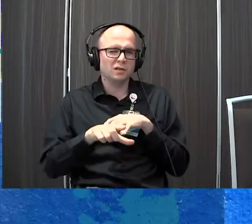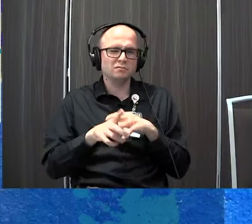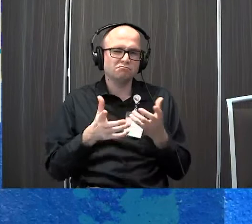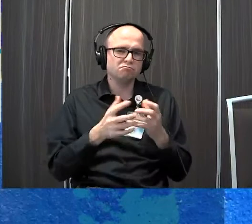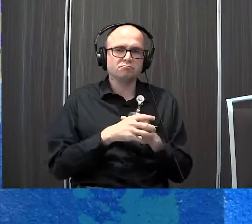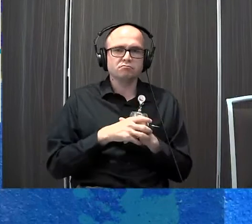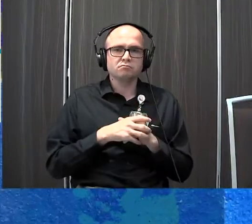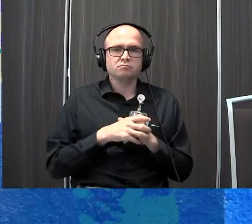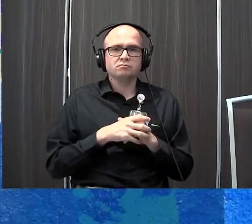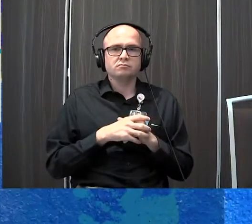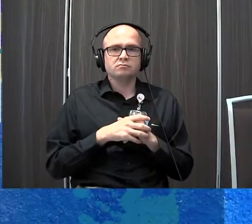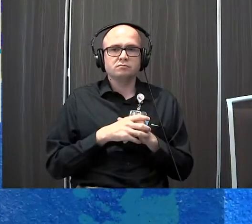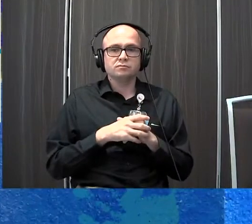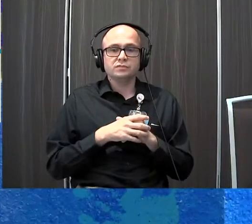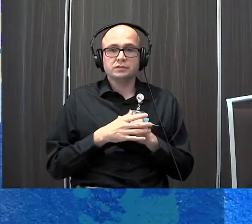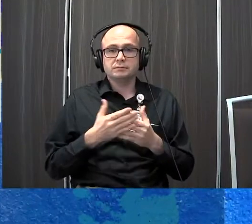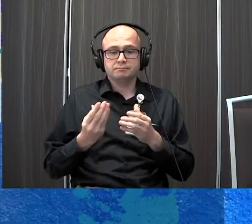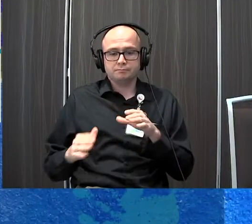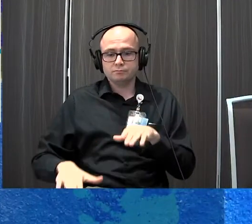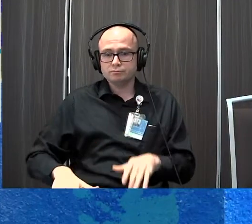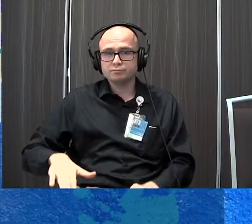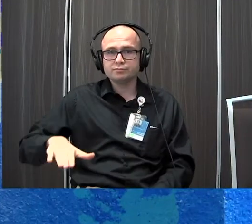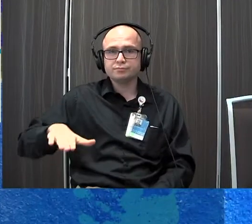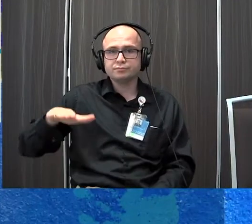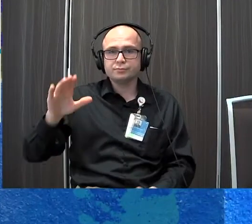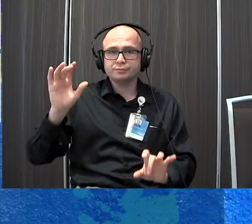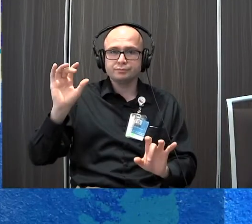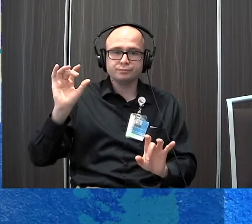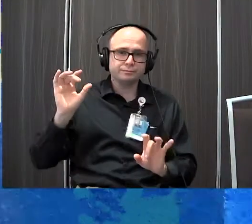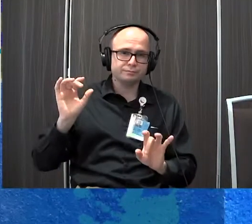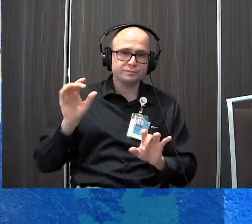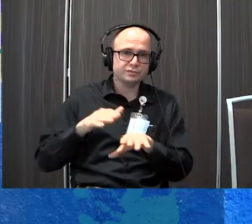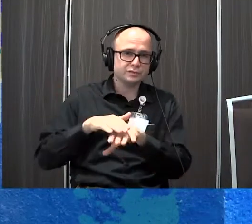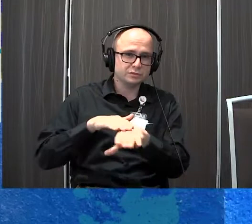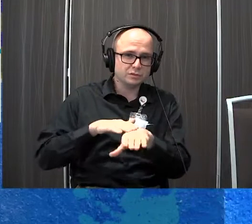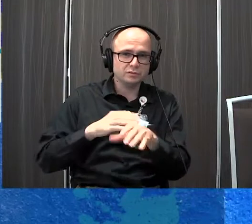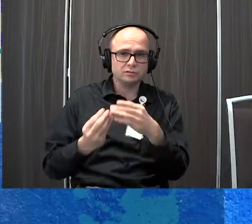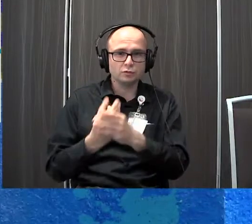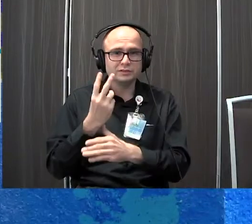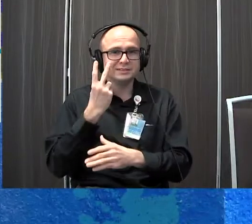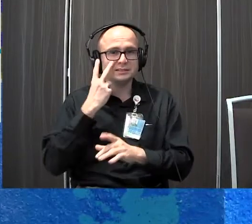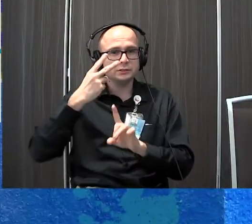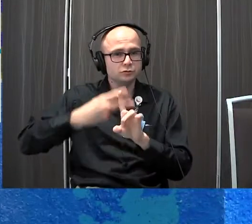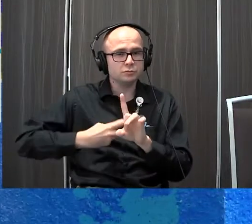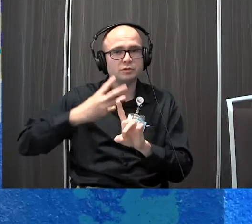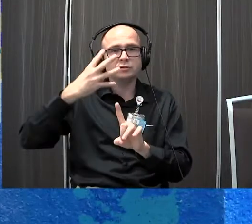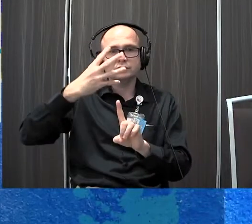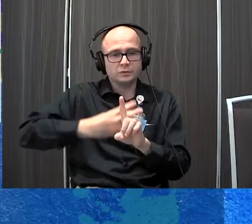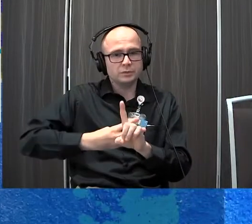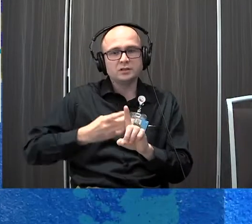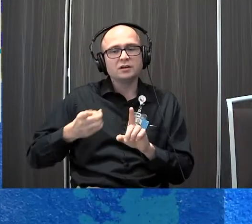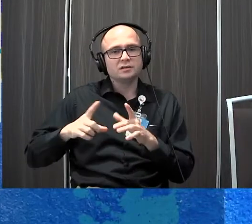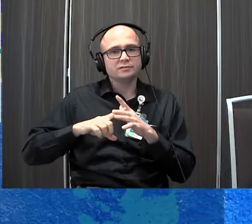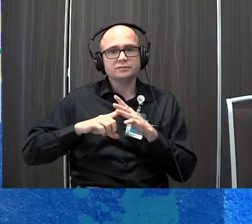range. During infancy, there may be poor growth. So you can see that by 2 months and 4 months, he's starting